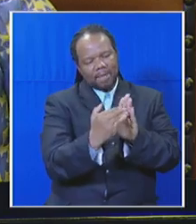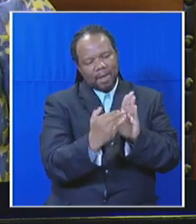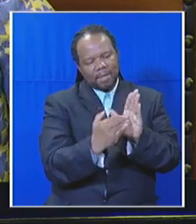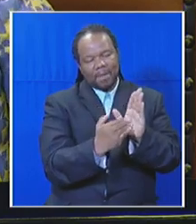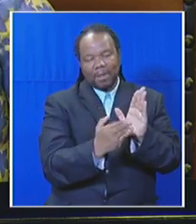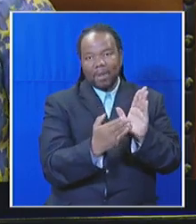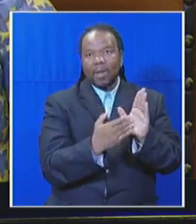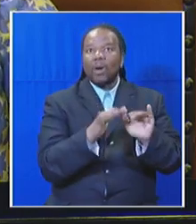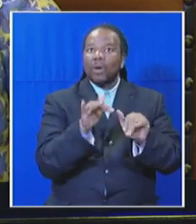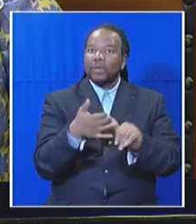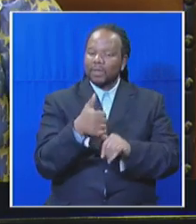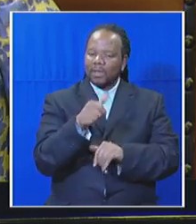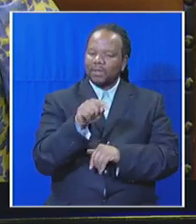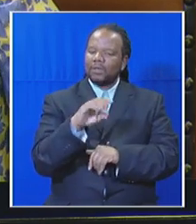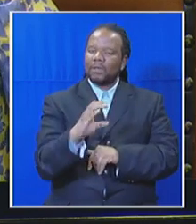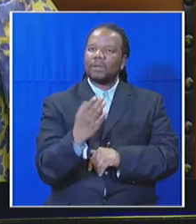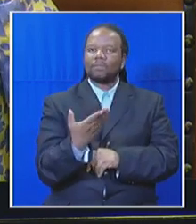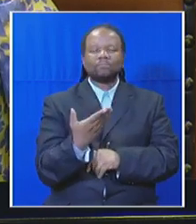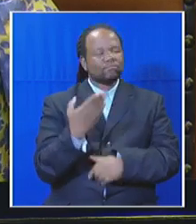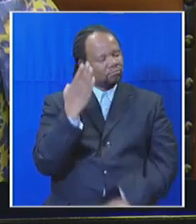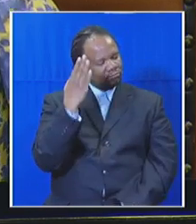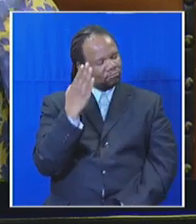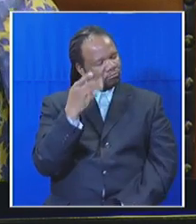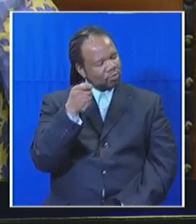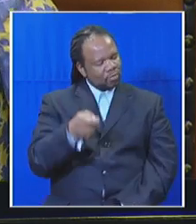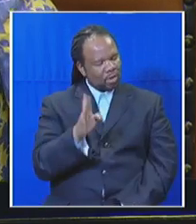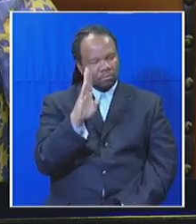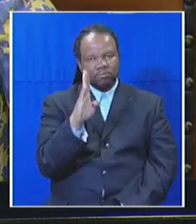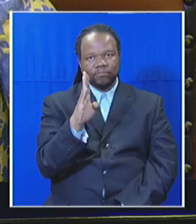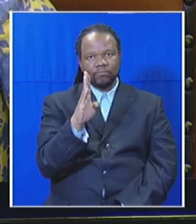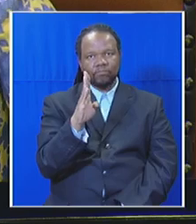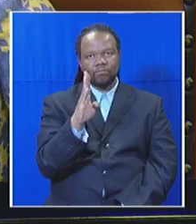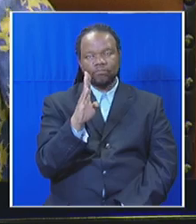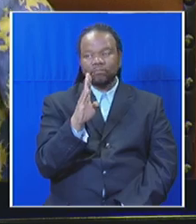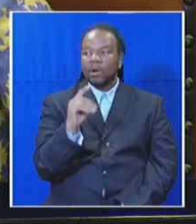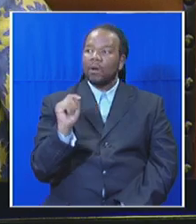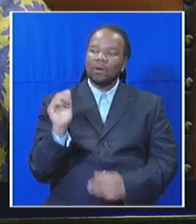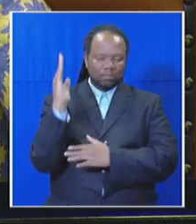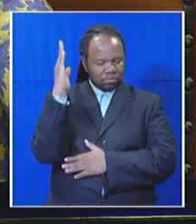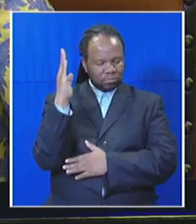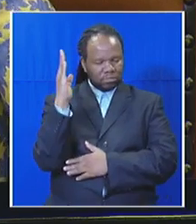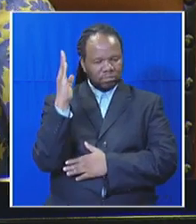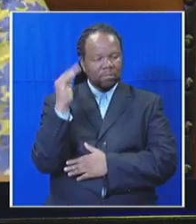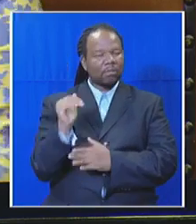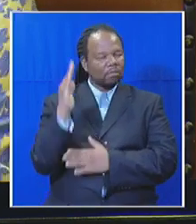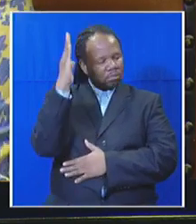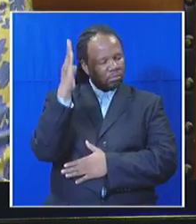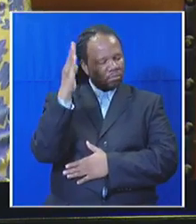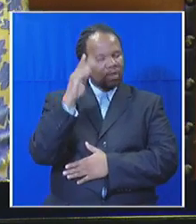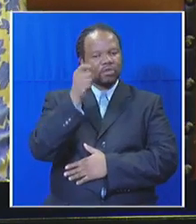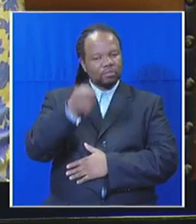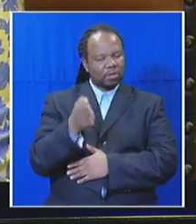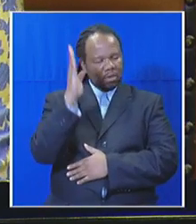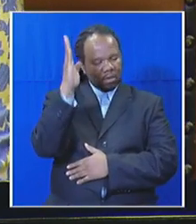this ATC. Honorable Gadi. Speaker. And honorable members, Honorable Speaker. we have